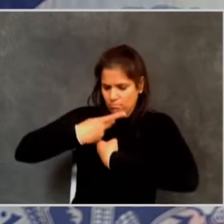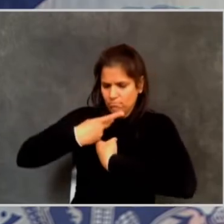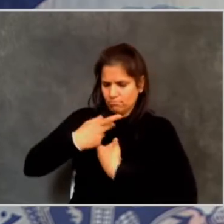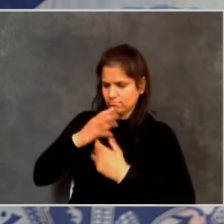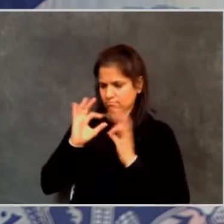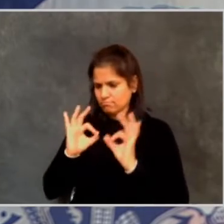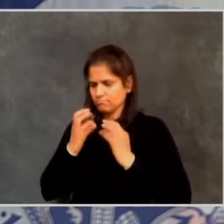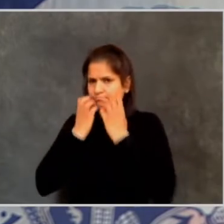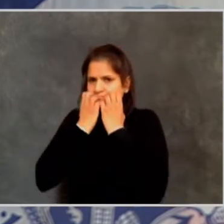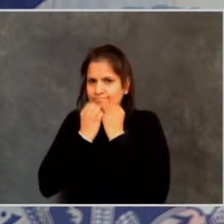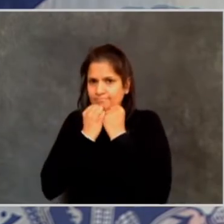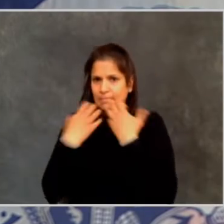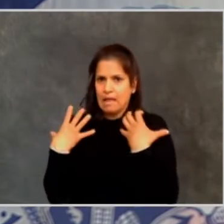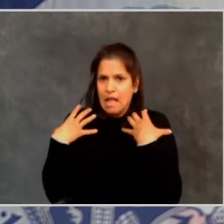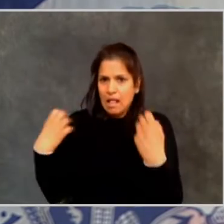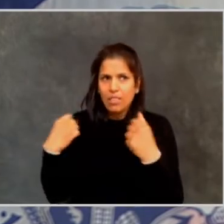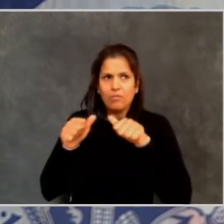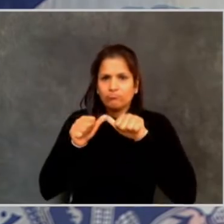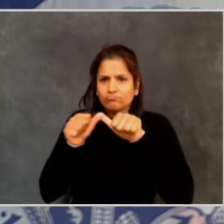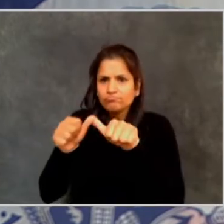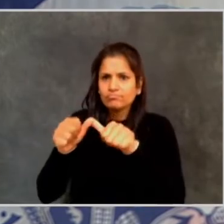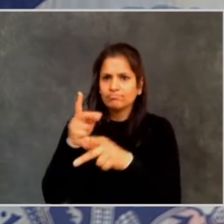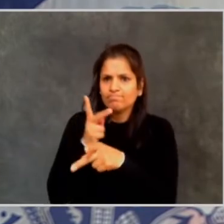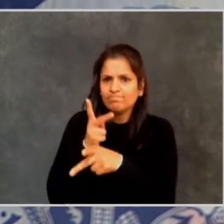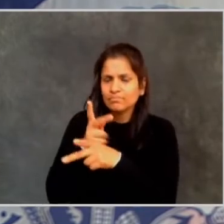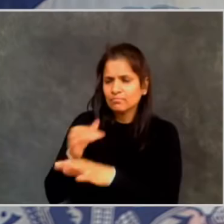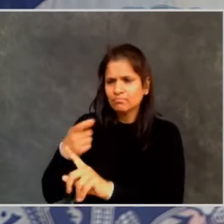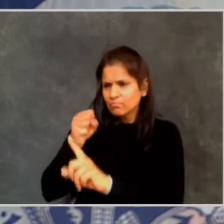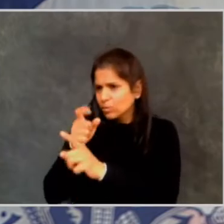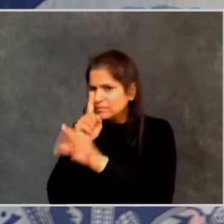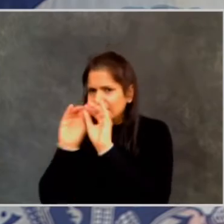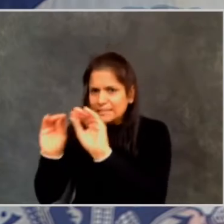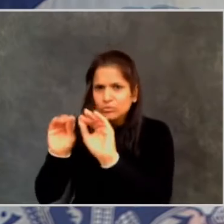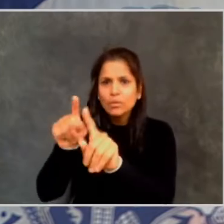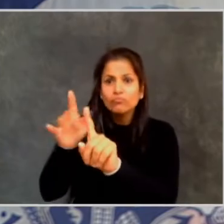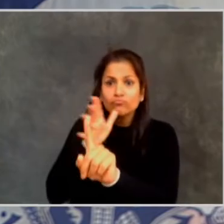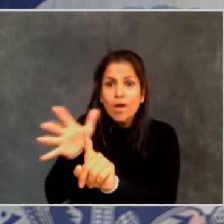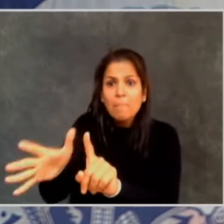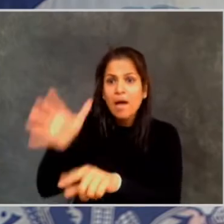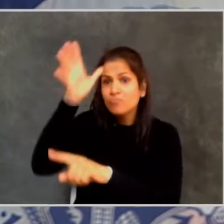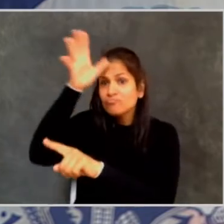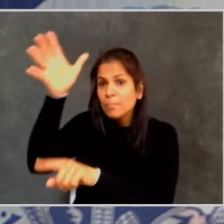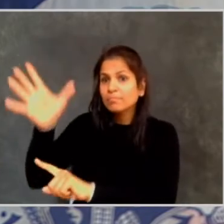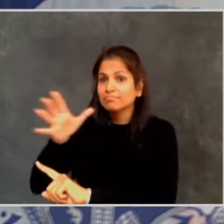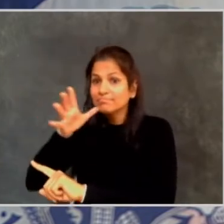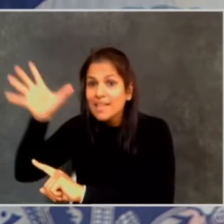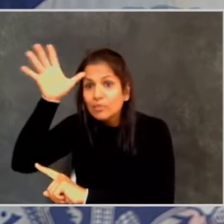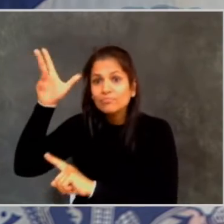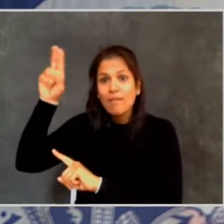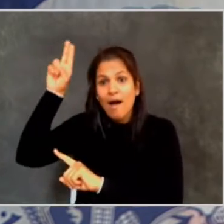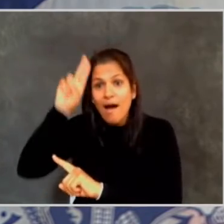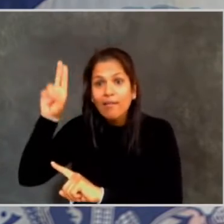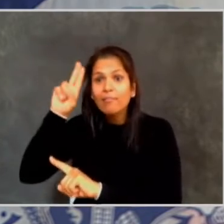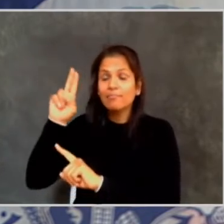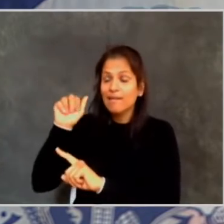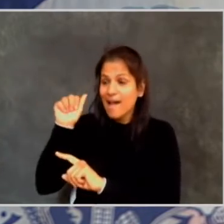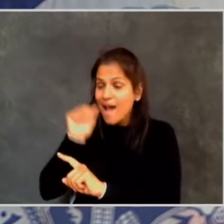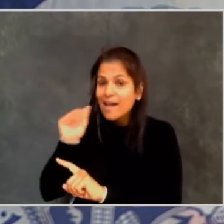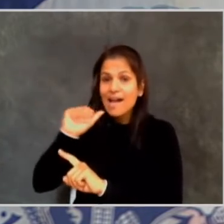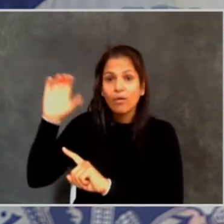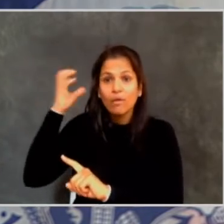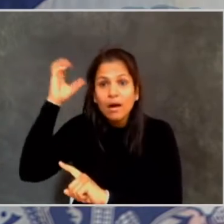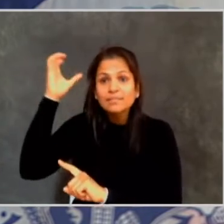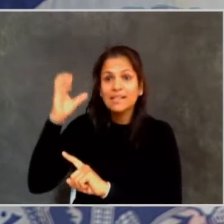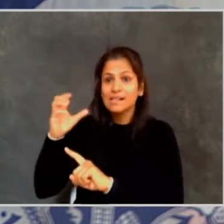next. Katie? Hey, good morning, Mr. Mayor, and good morning, New York. My question for you and the